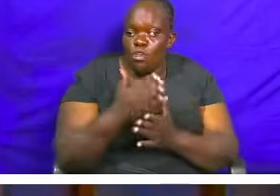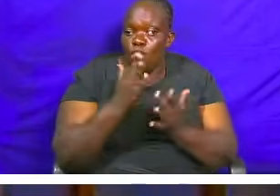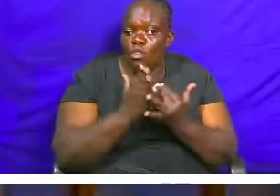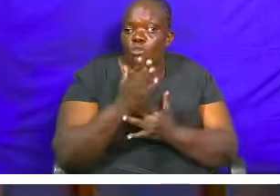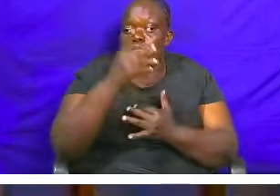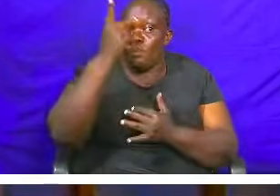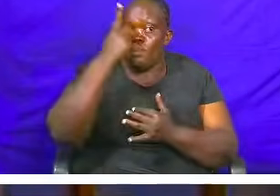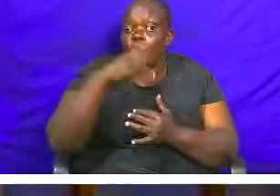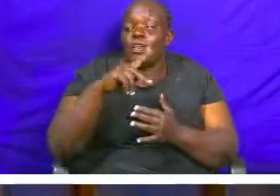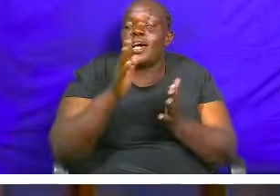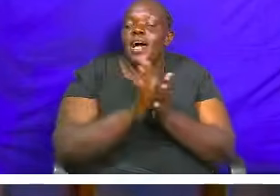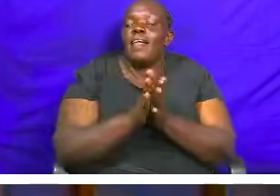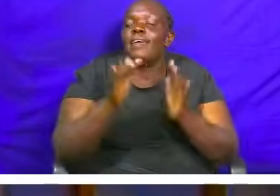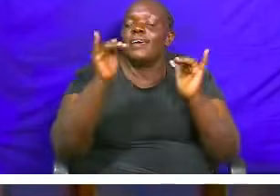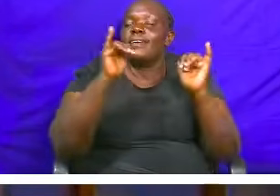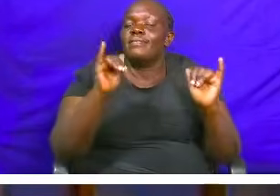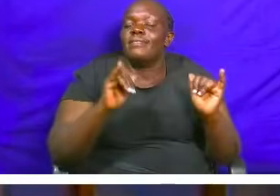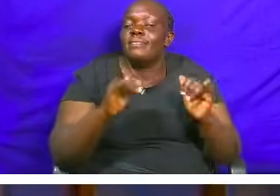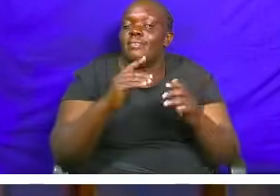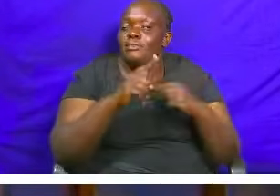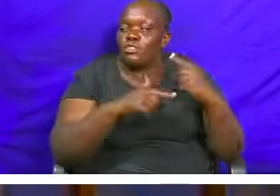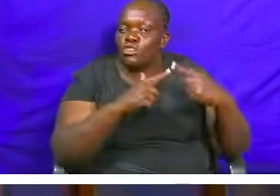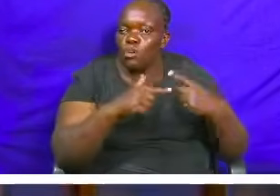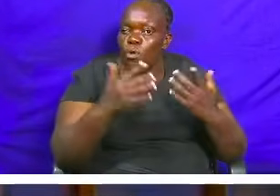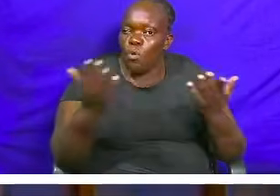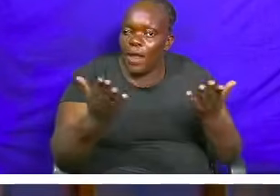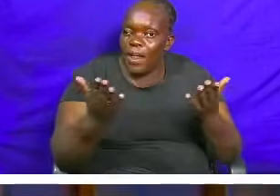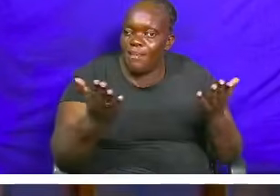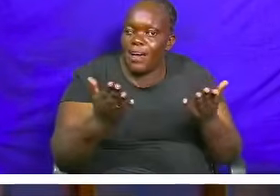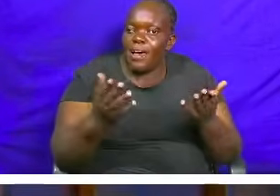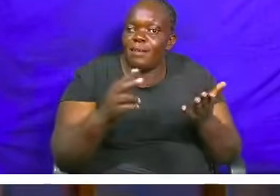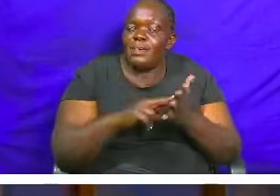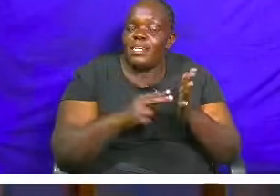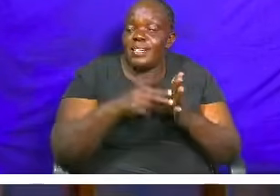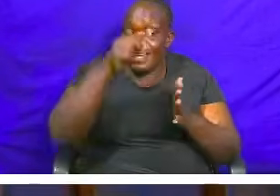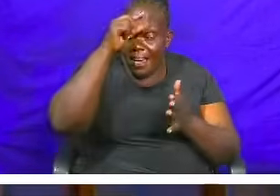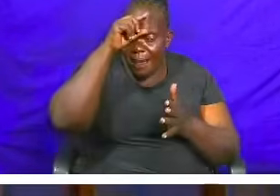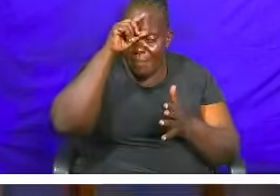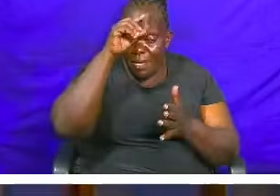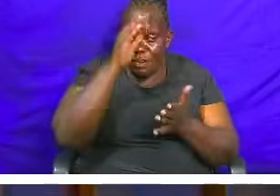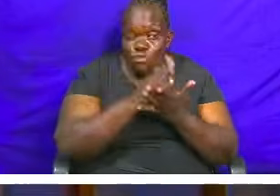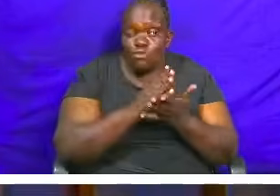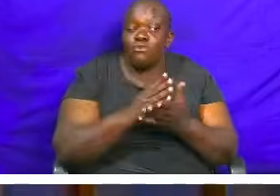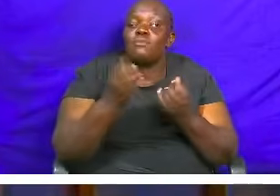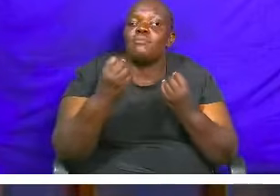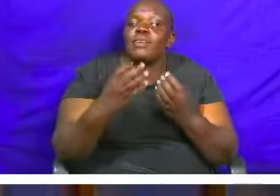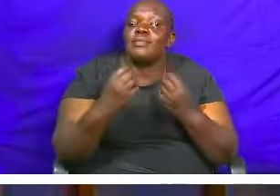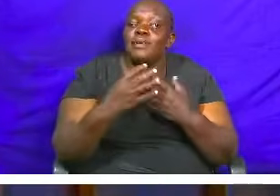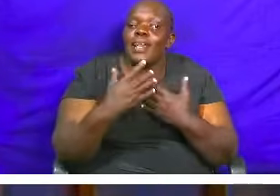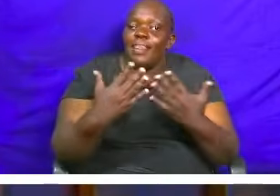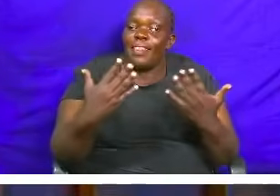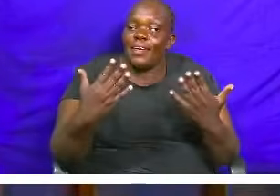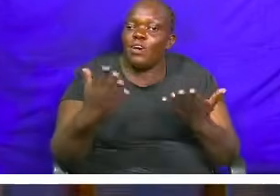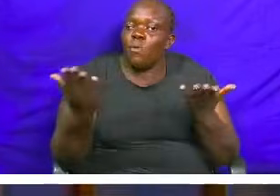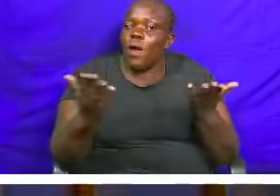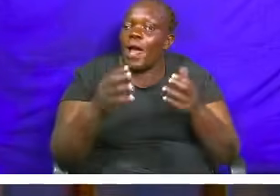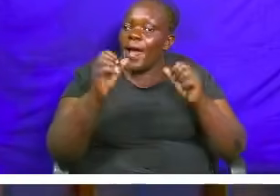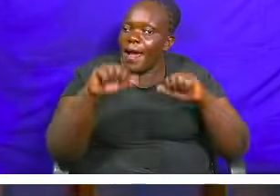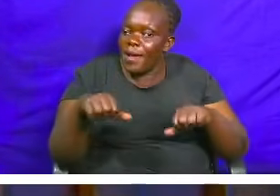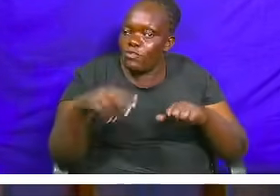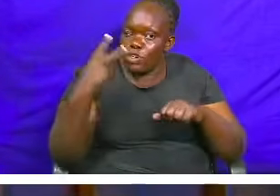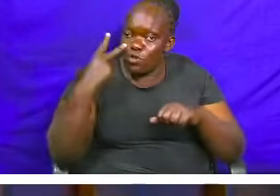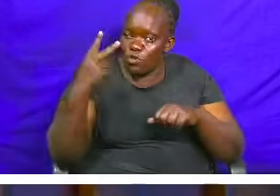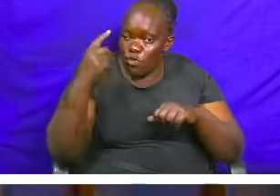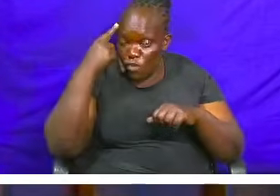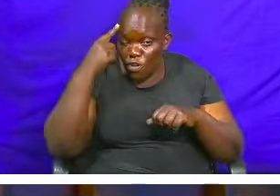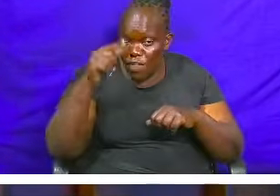and legislative process. So wherever there's a need by government, so there are many things government looks at. Where can we source this money? And